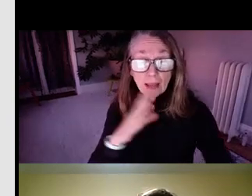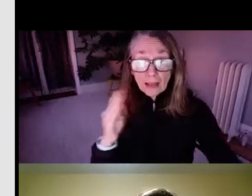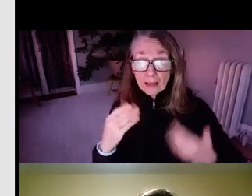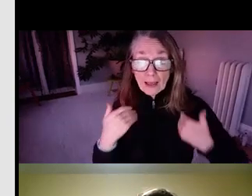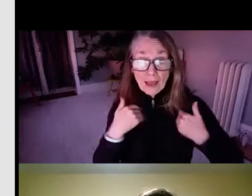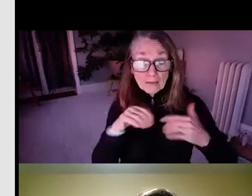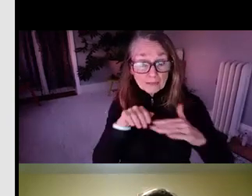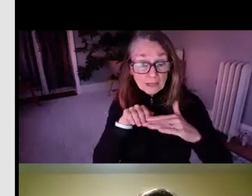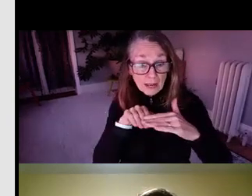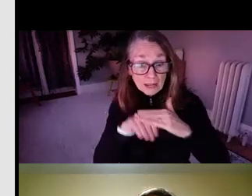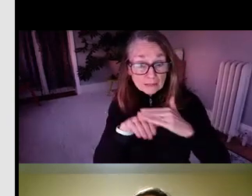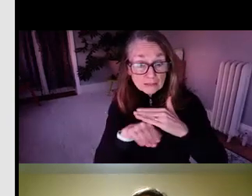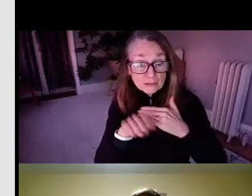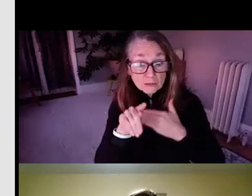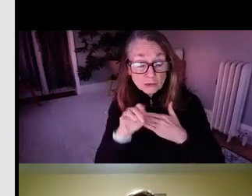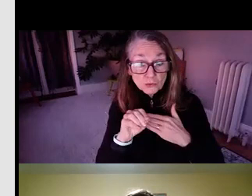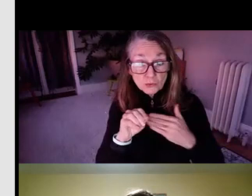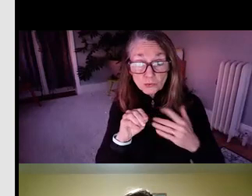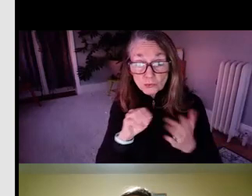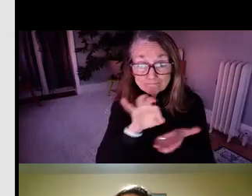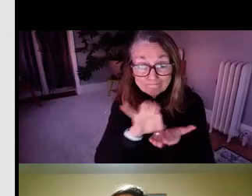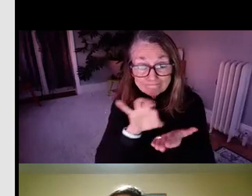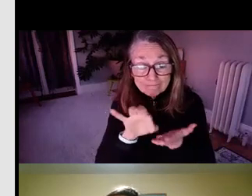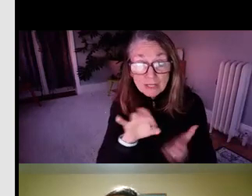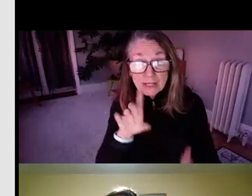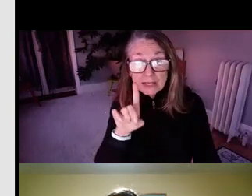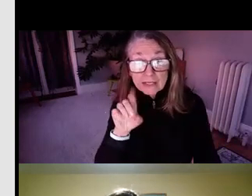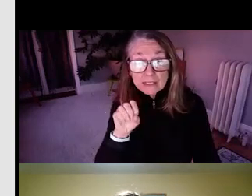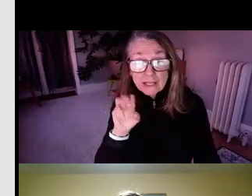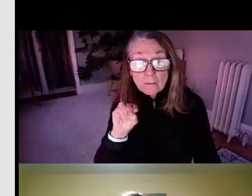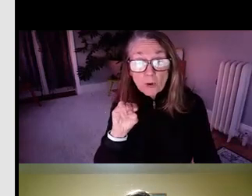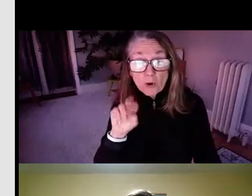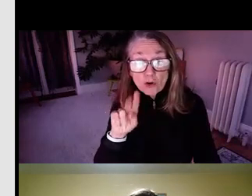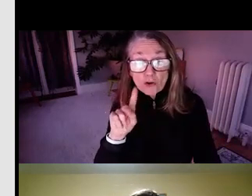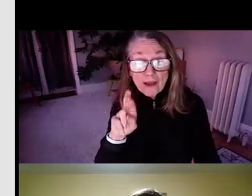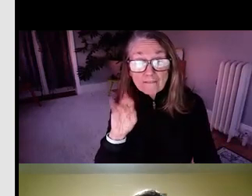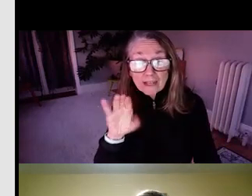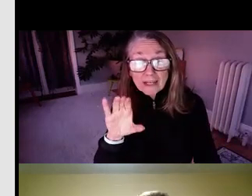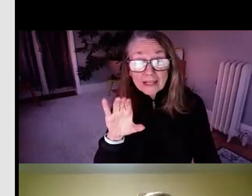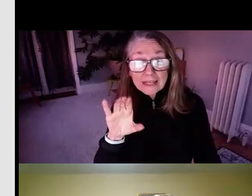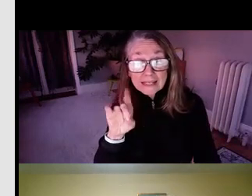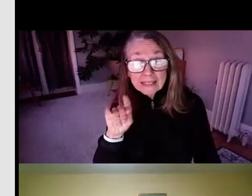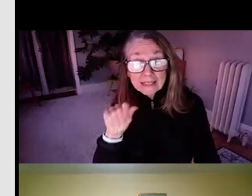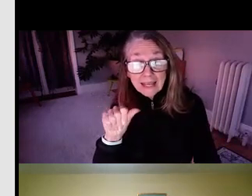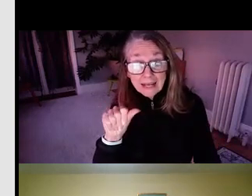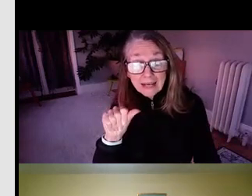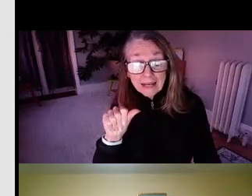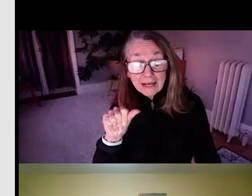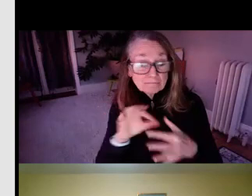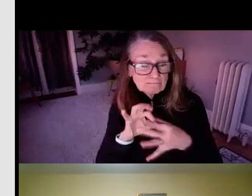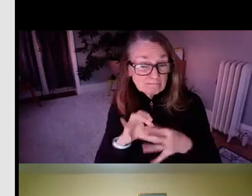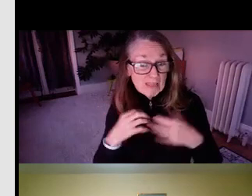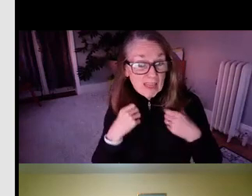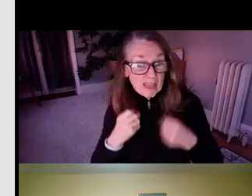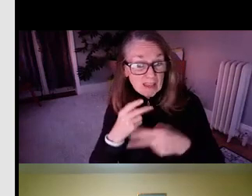access to demographic data when it comes to healthcare in the deaf and hard of hearing community. And I just do want to reiterate